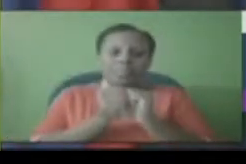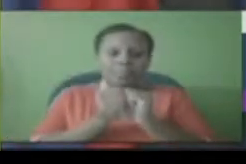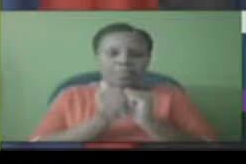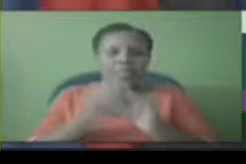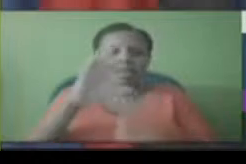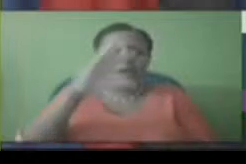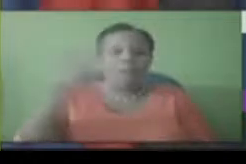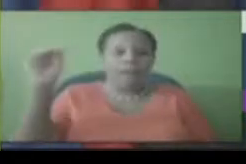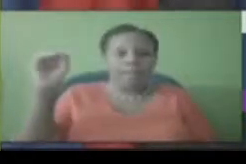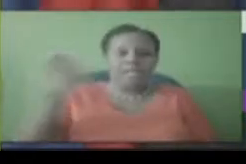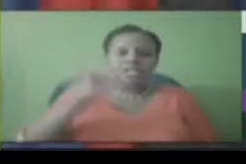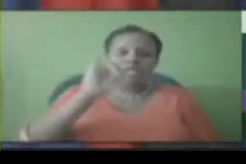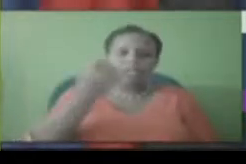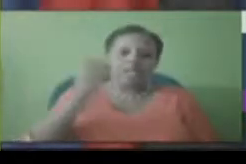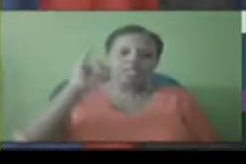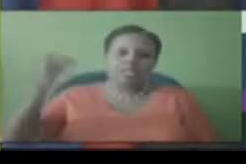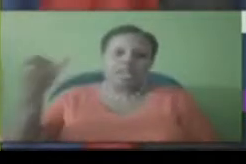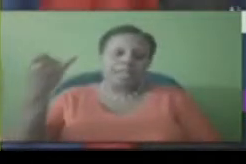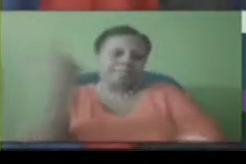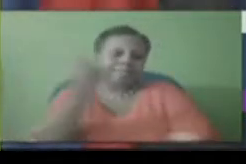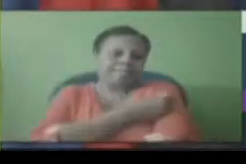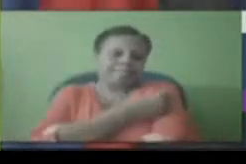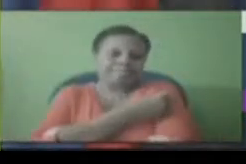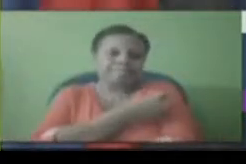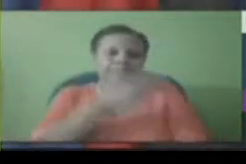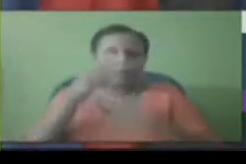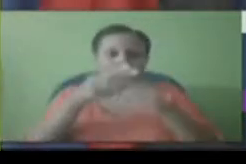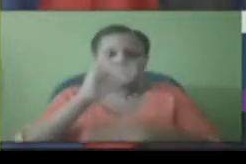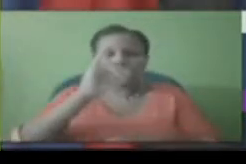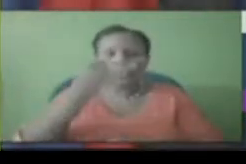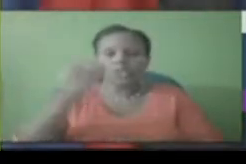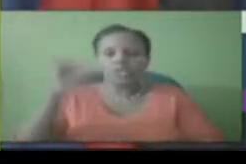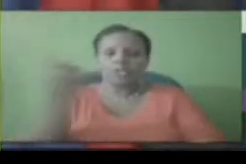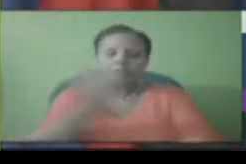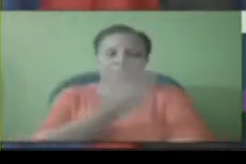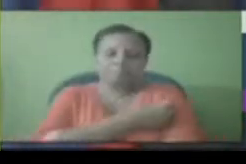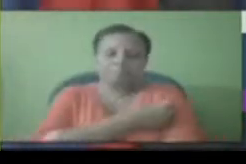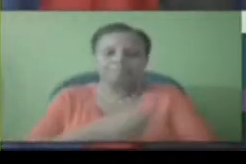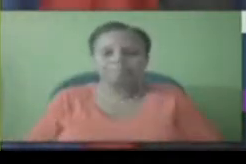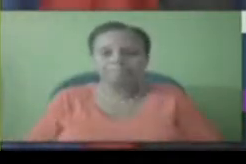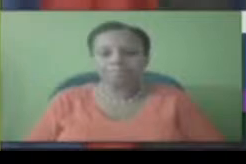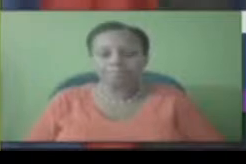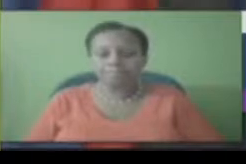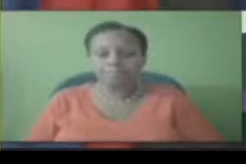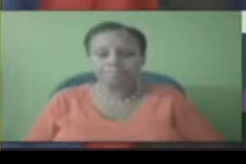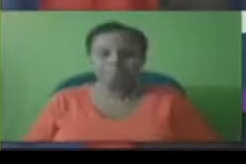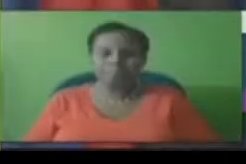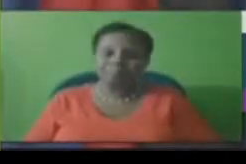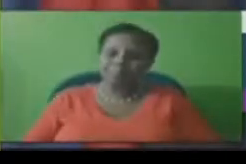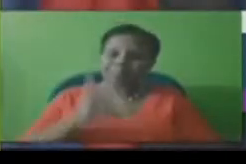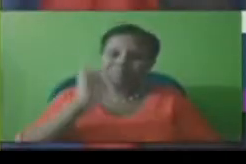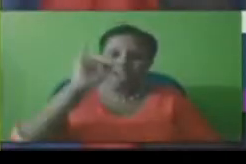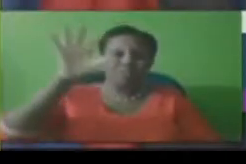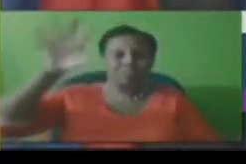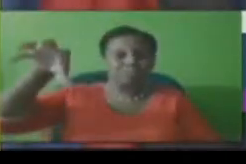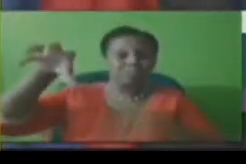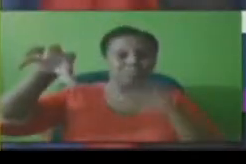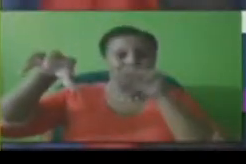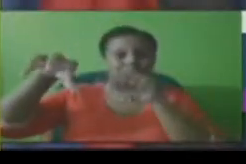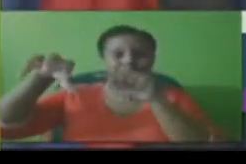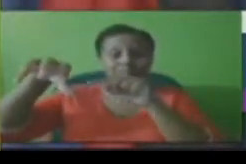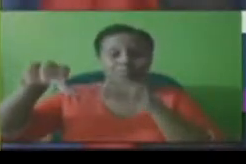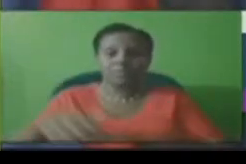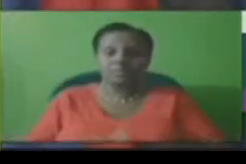may or may not be part of the supply system to the Africans, but that problem would be dealt